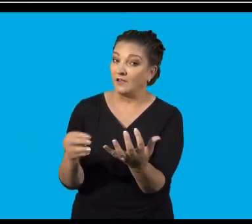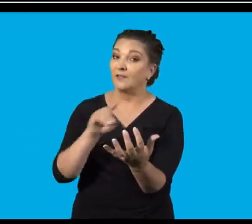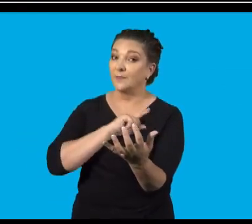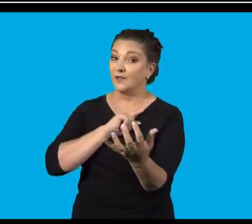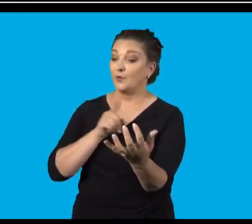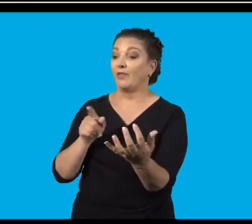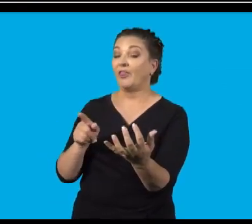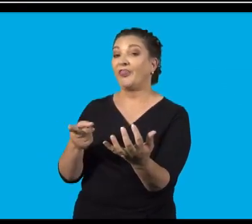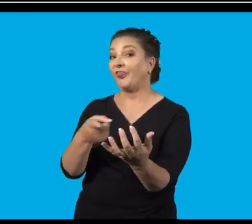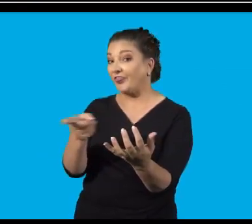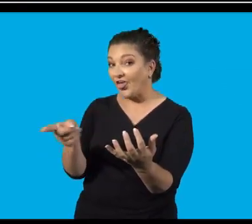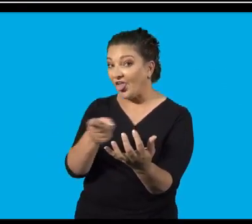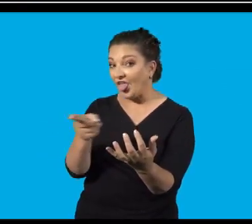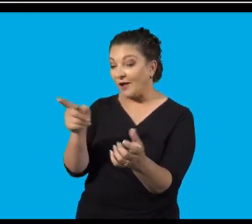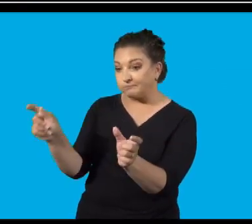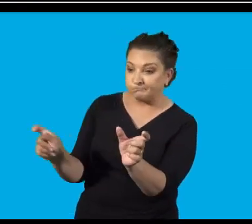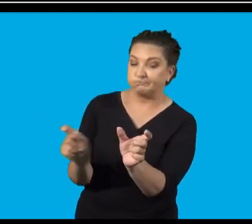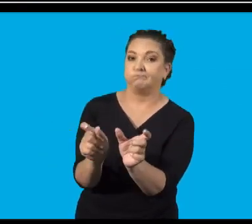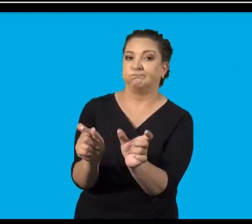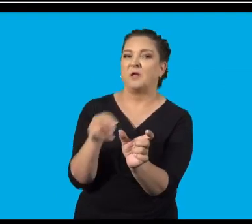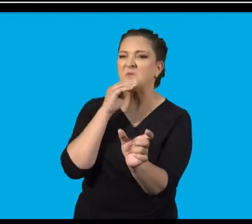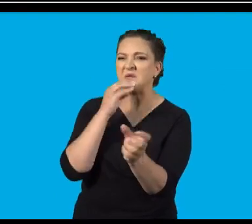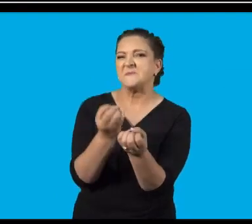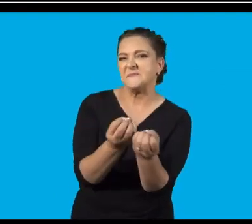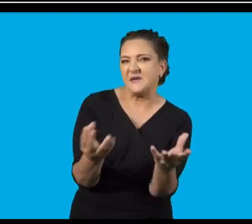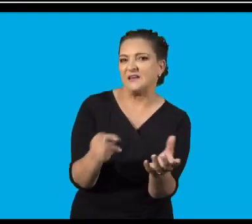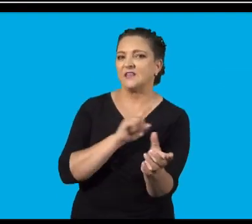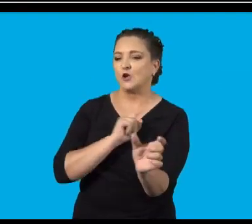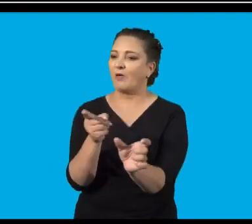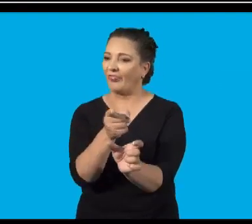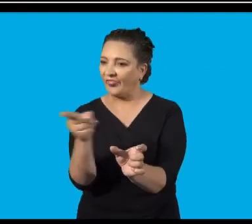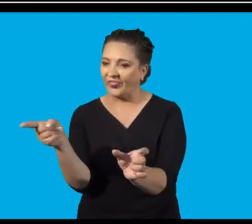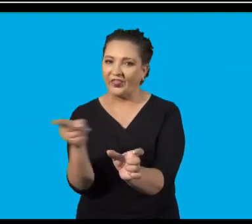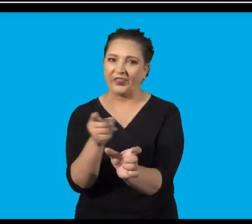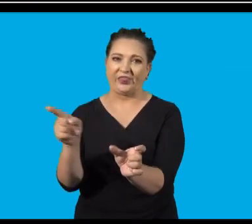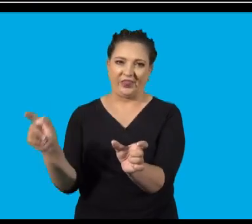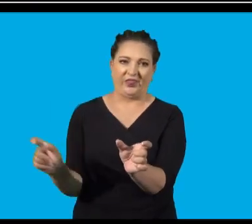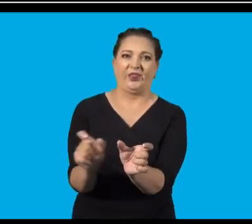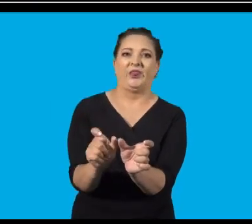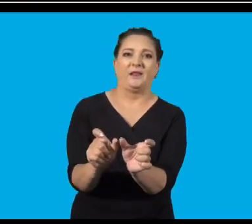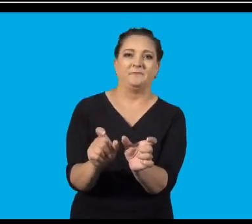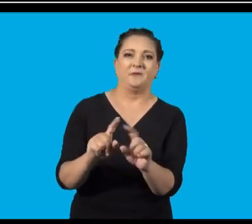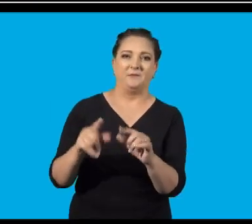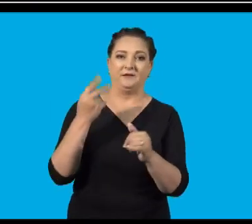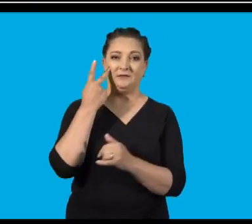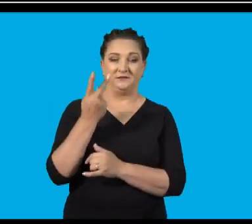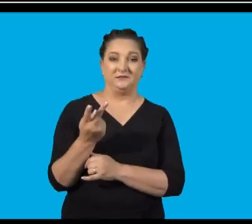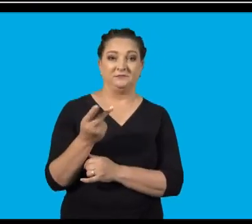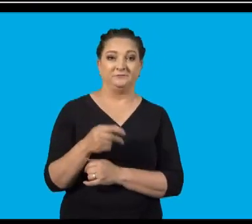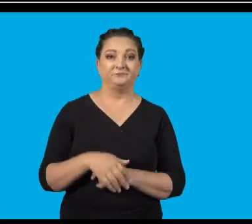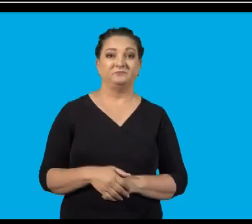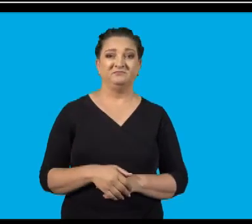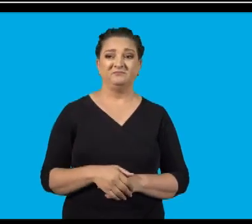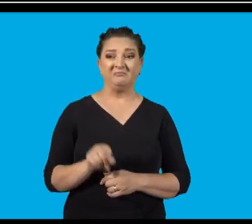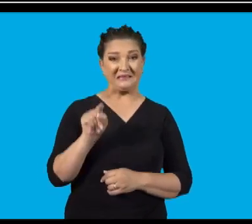citizens, plural, and then they links to the plural part of the senior citizens. I'm going to indicate it with a